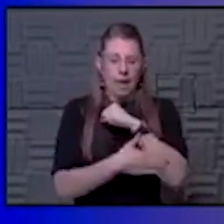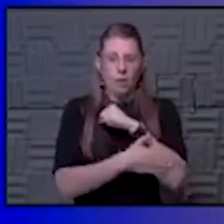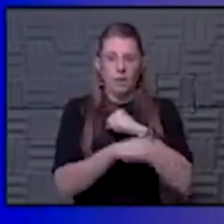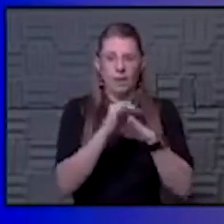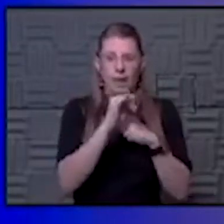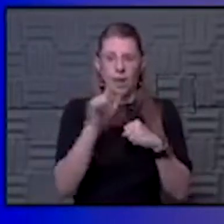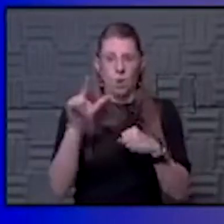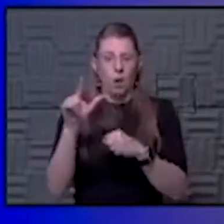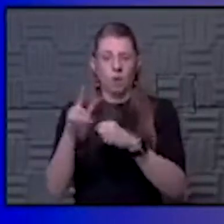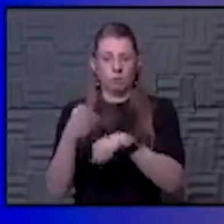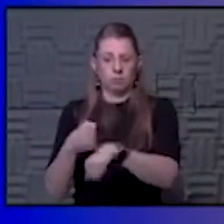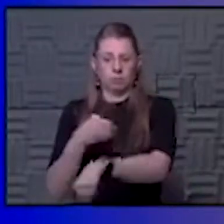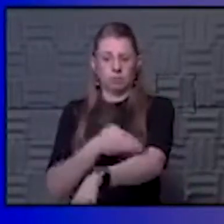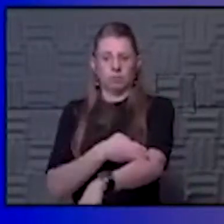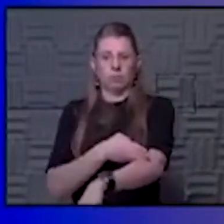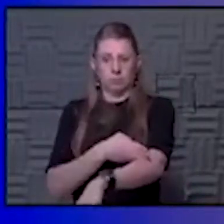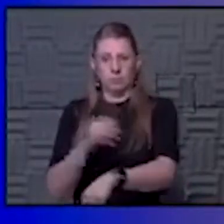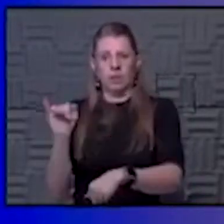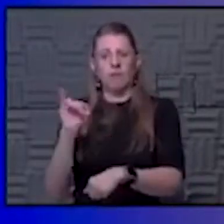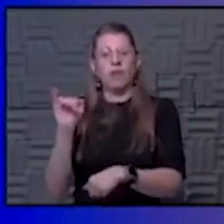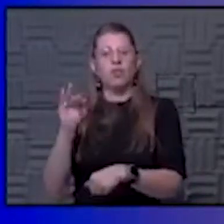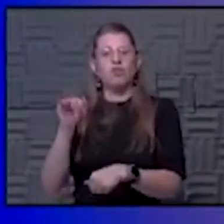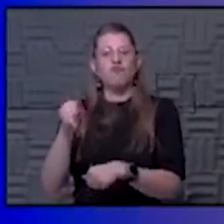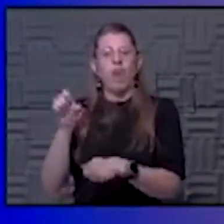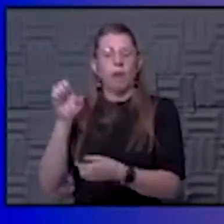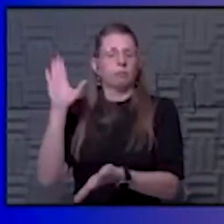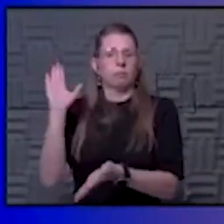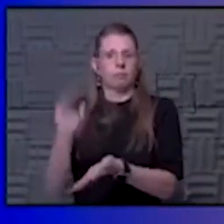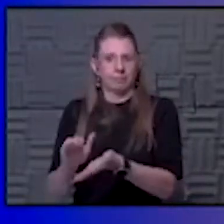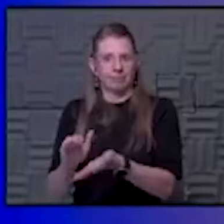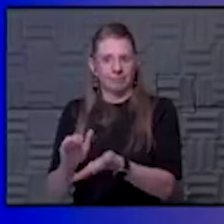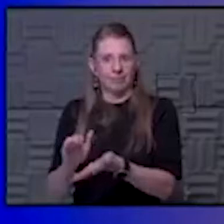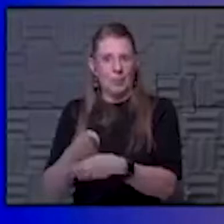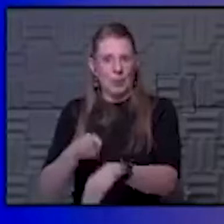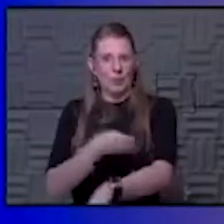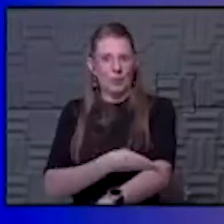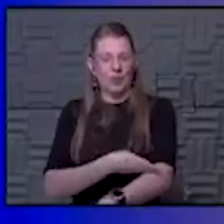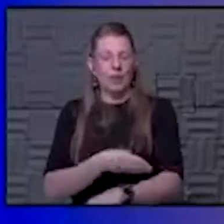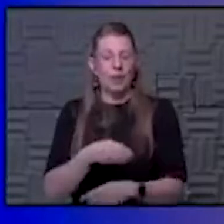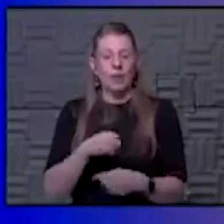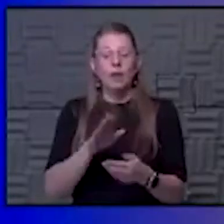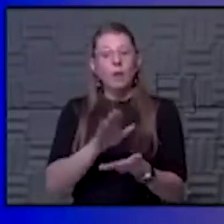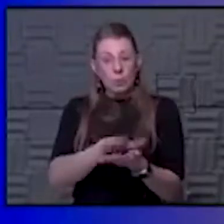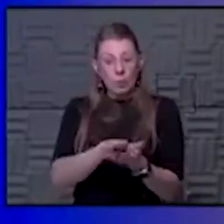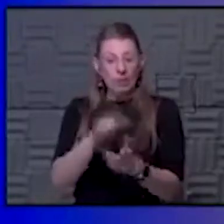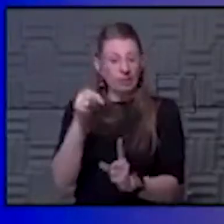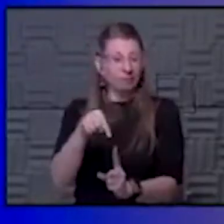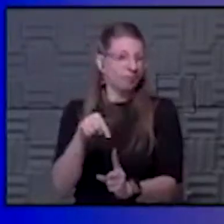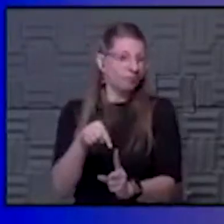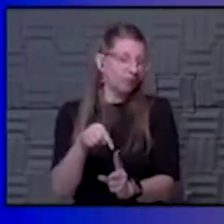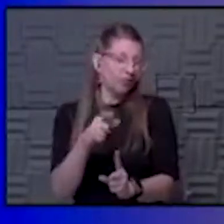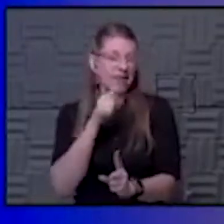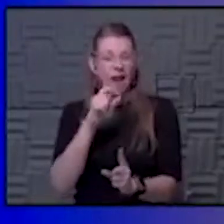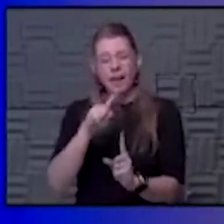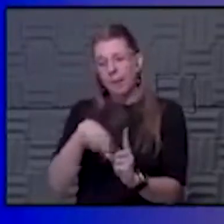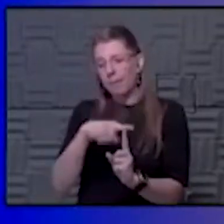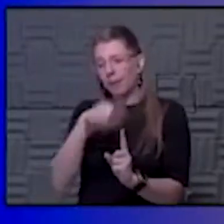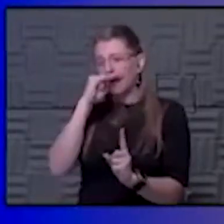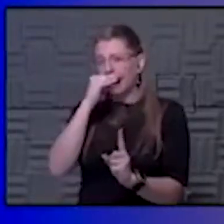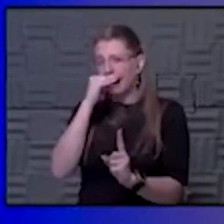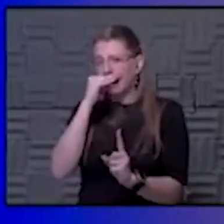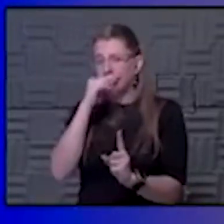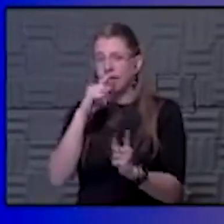had an improved infection and hospitalization rate as well. And I think as far as we're talking about the schools, it's not just the kids, just as you talked about